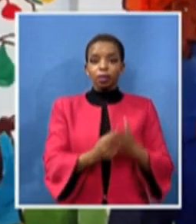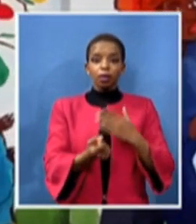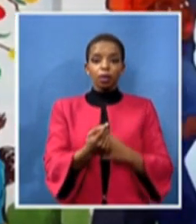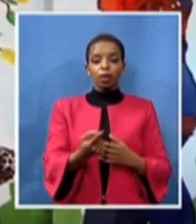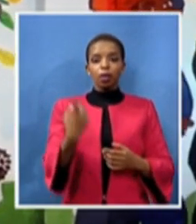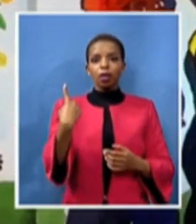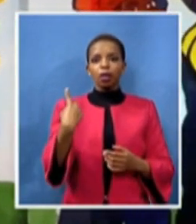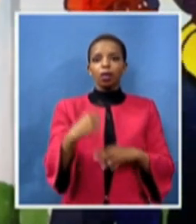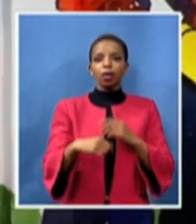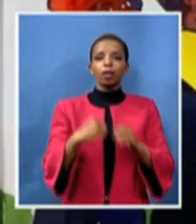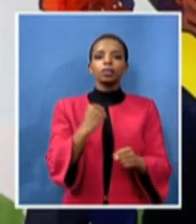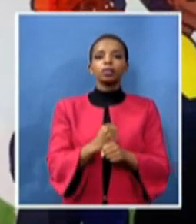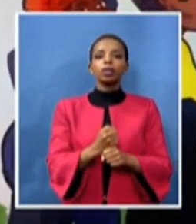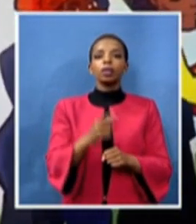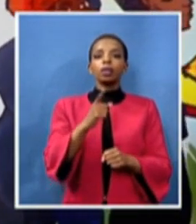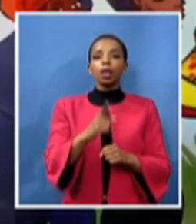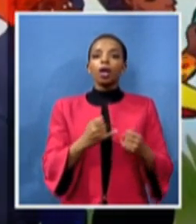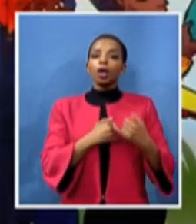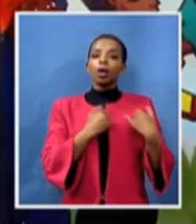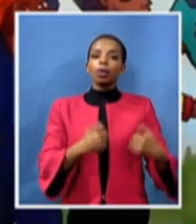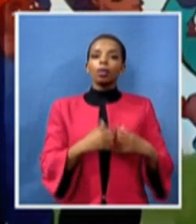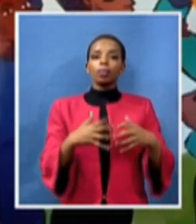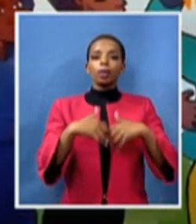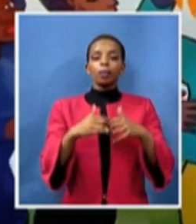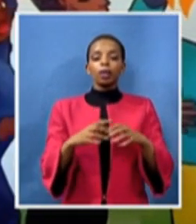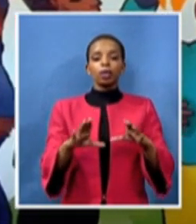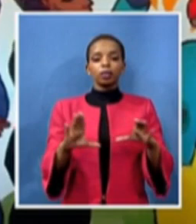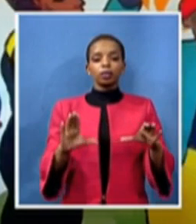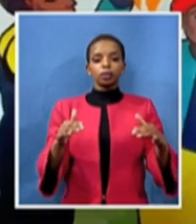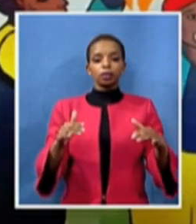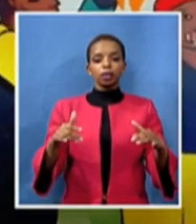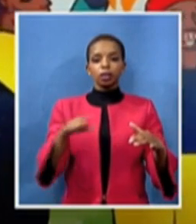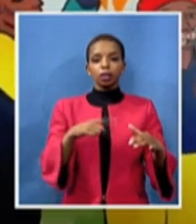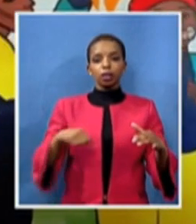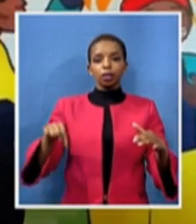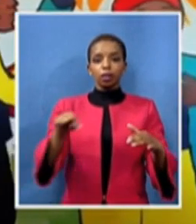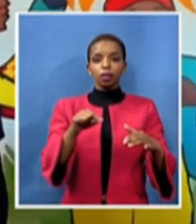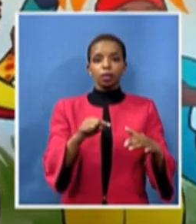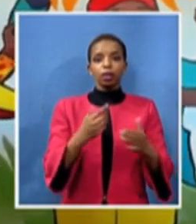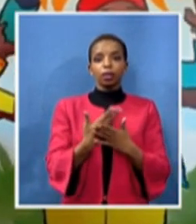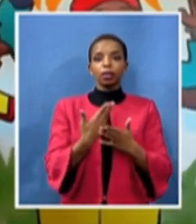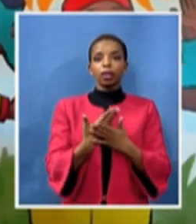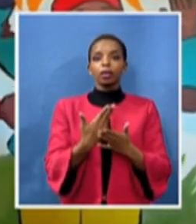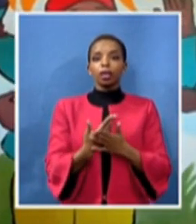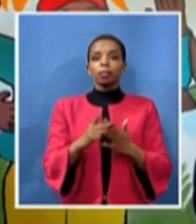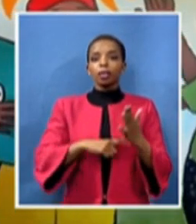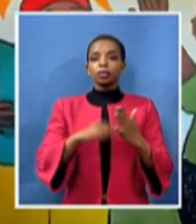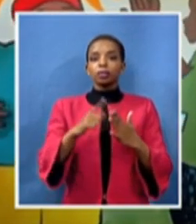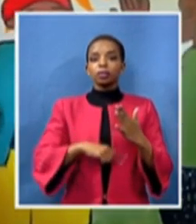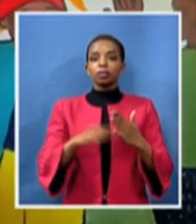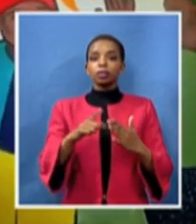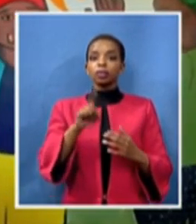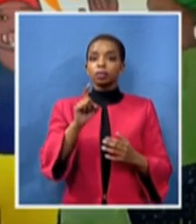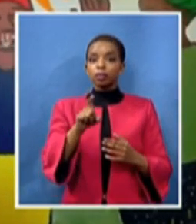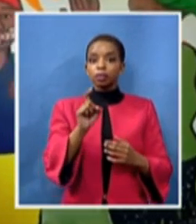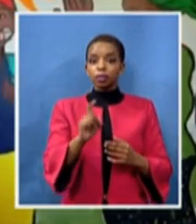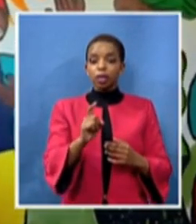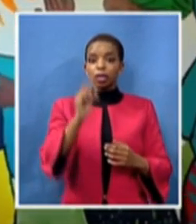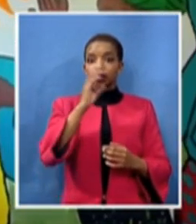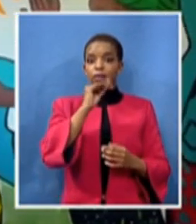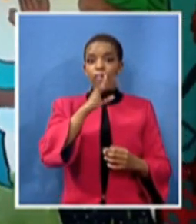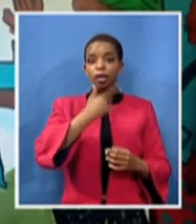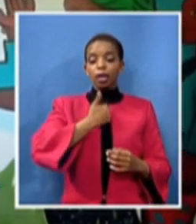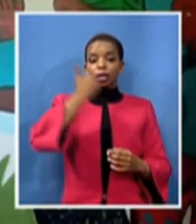Baninga and with the 1 in 9 campaign. This mural speaks out. It says loudly and clearly